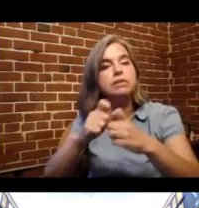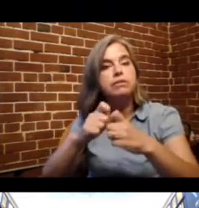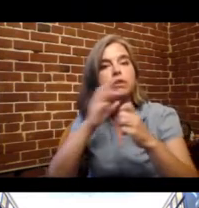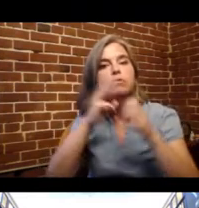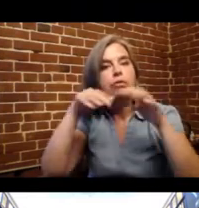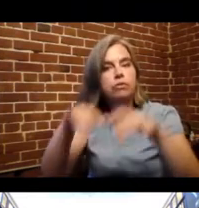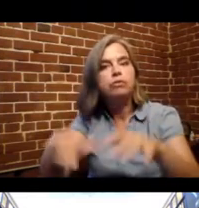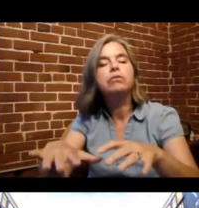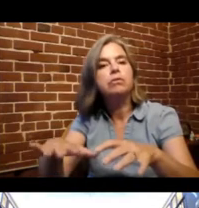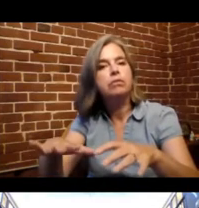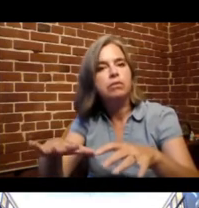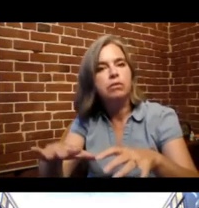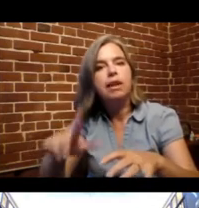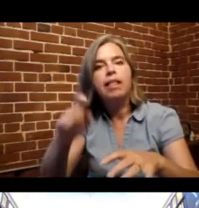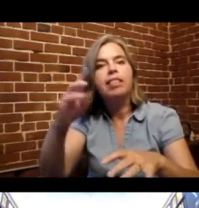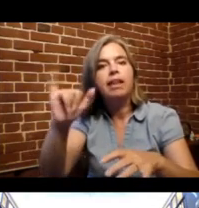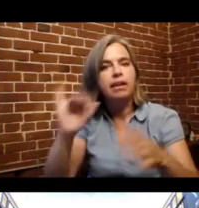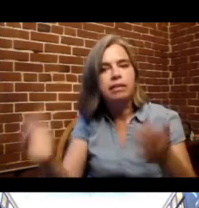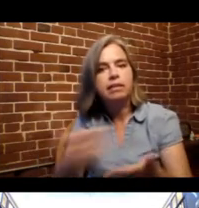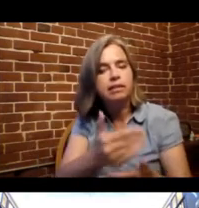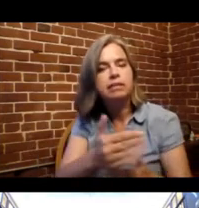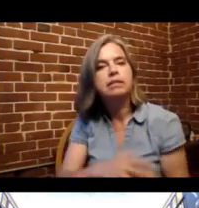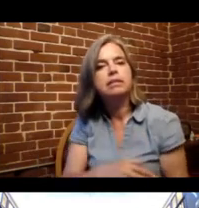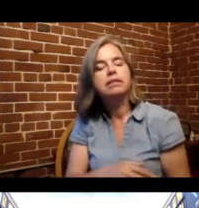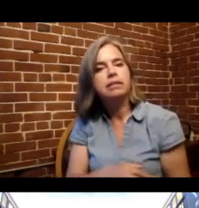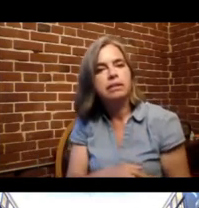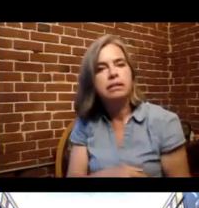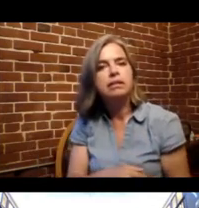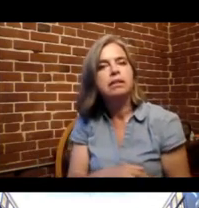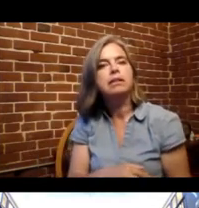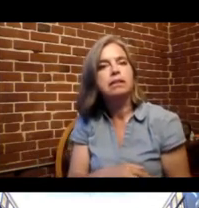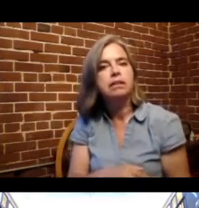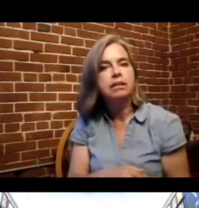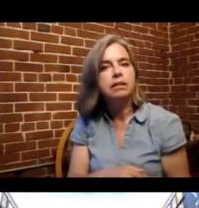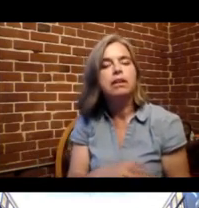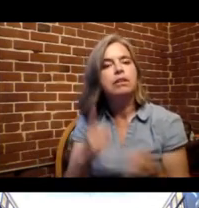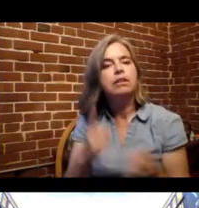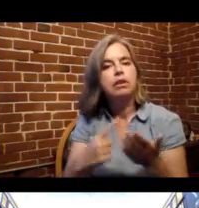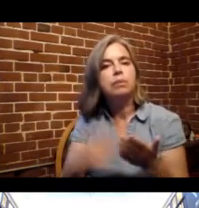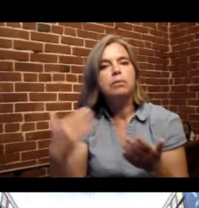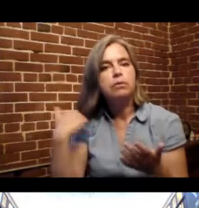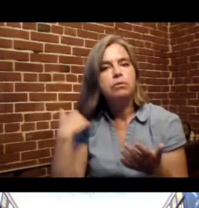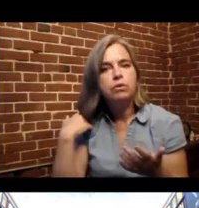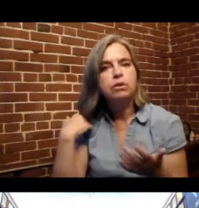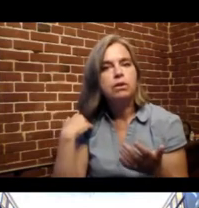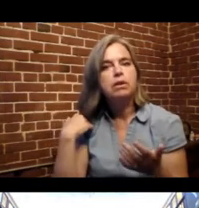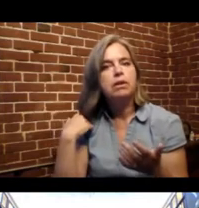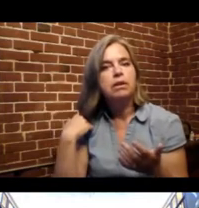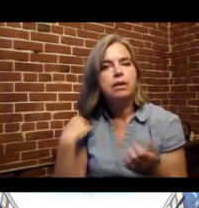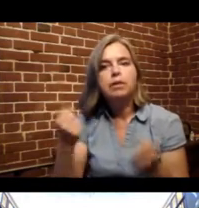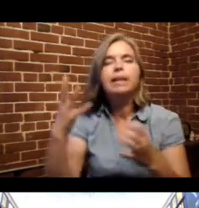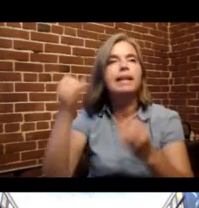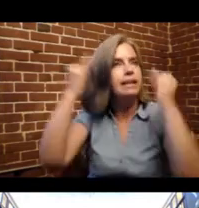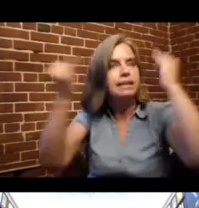Lei collected those. And so it goes, because we were talking about our, many ideas,